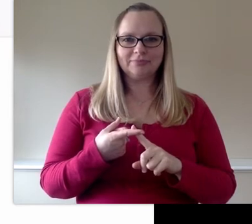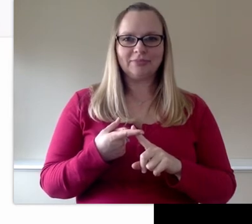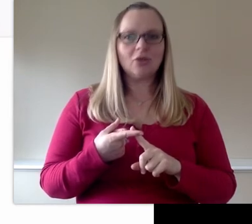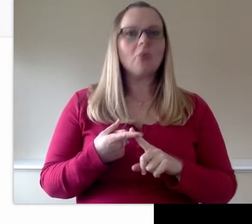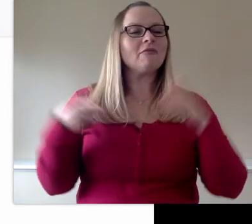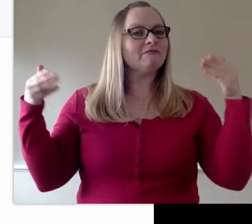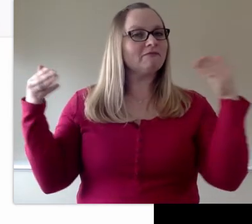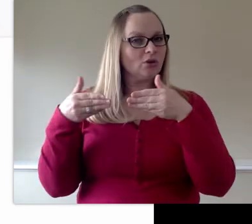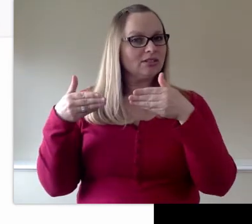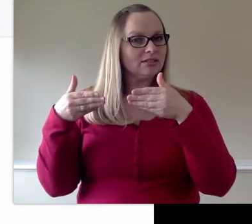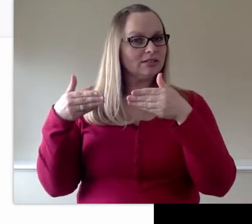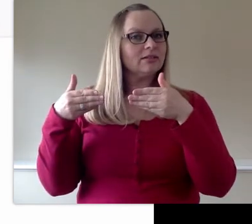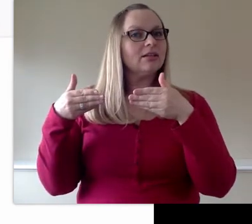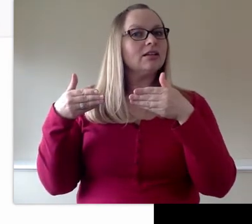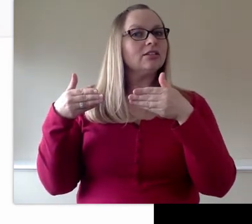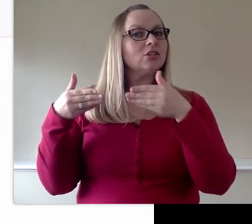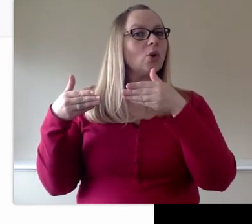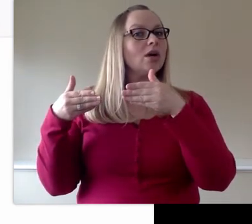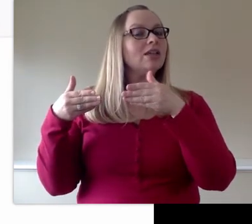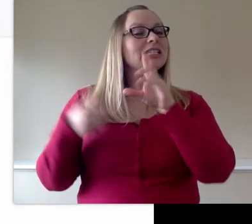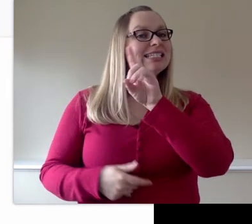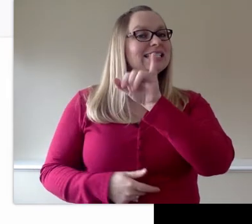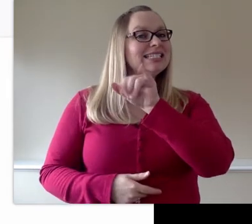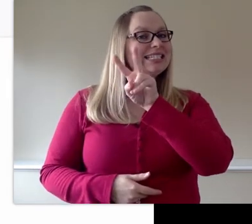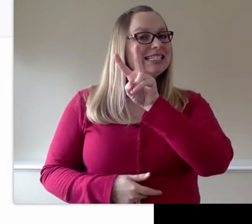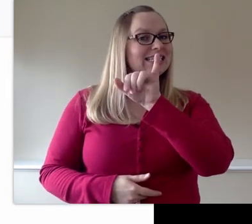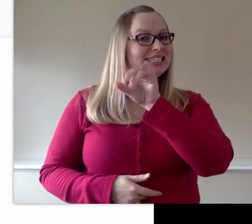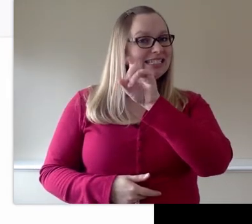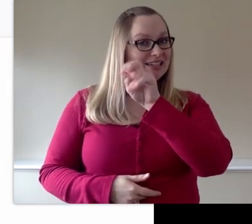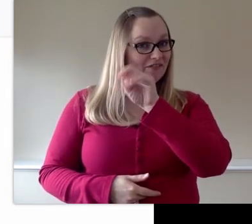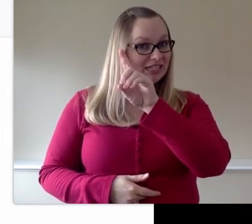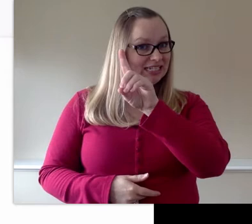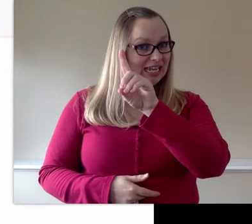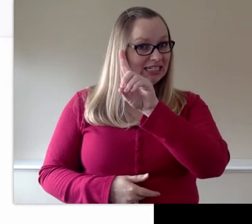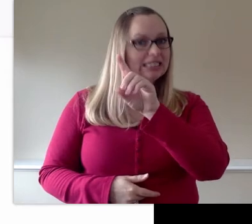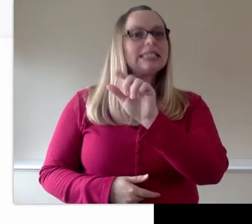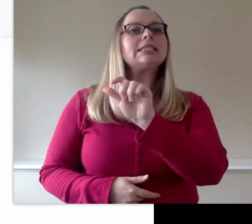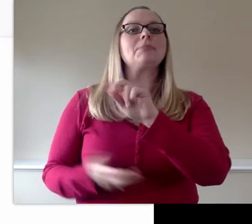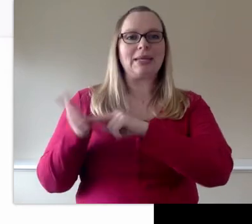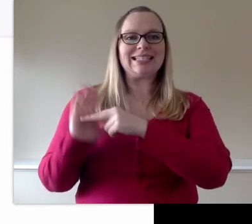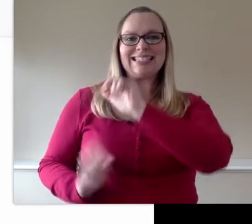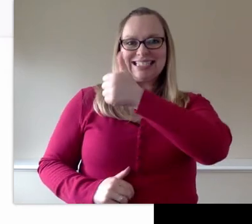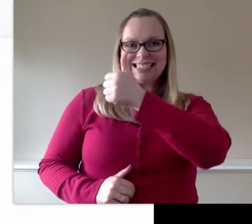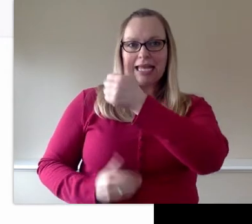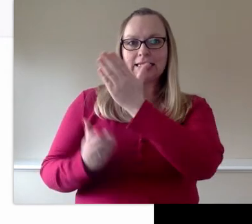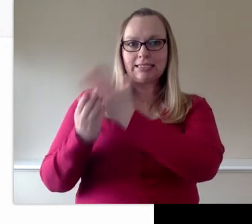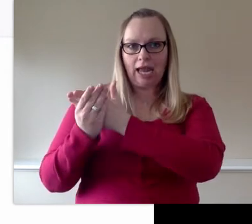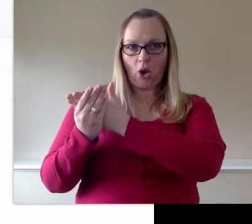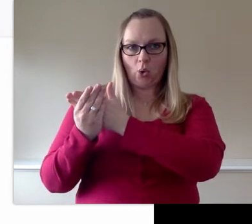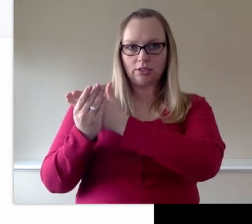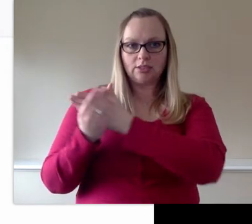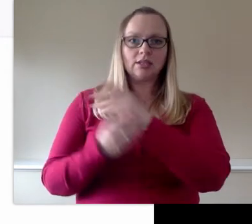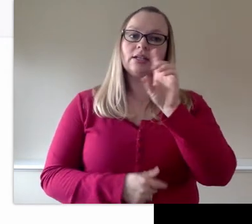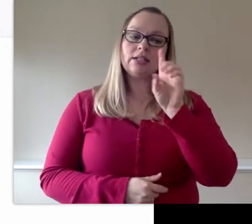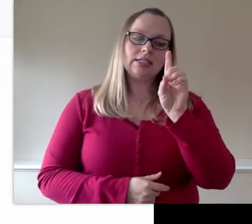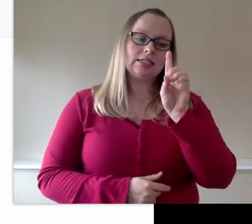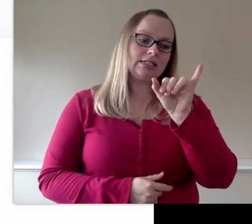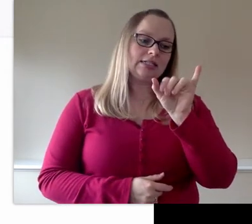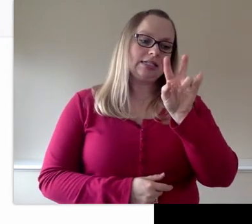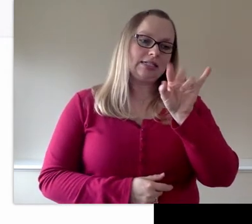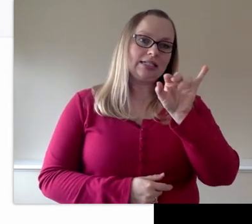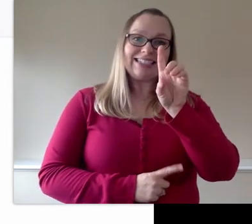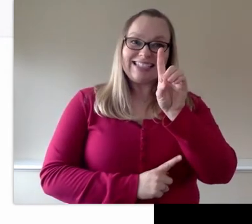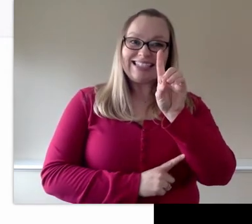the dividend, as being the 10 tacos. The divisor is going to be our 2 friends. That's how many groups we're going to split